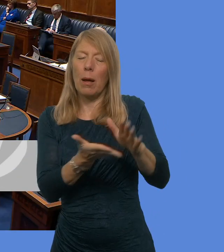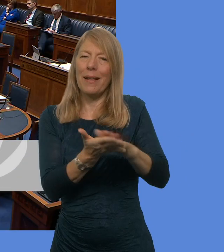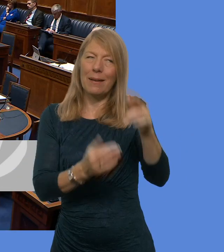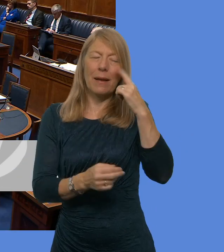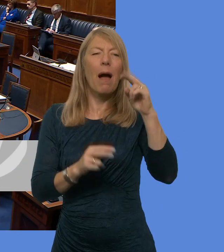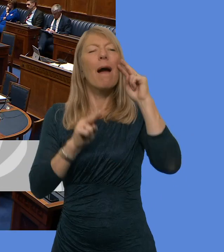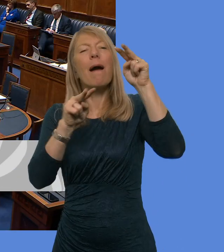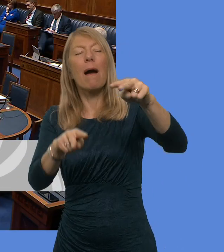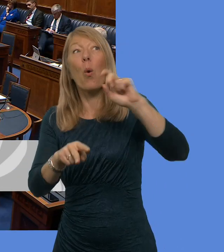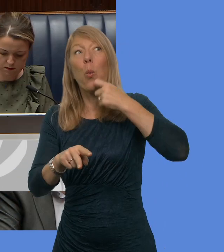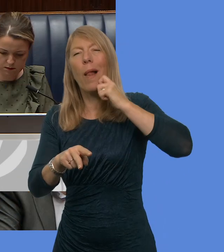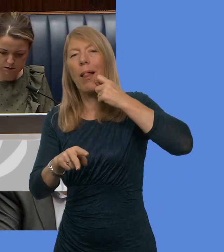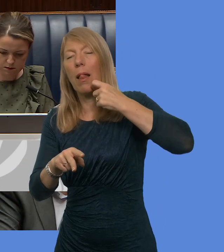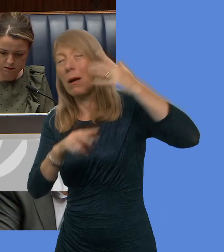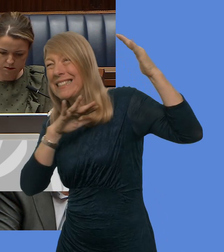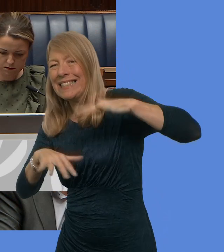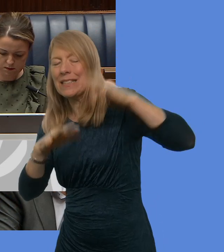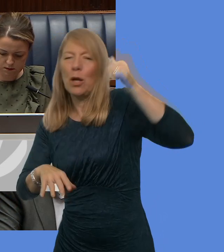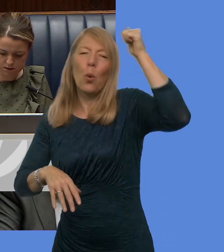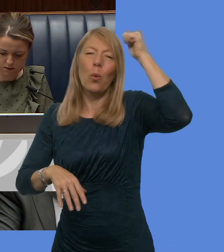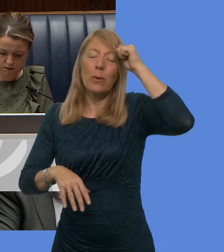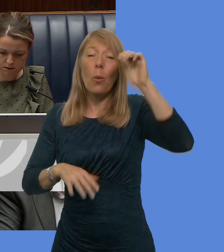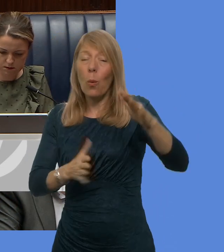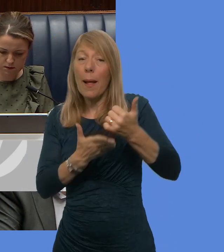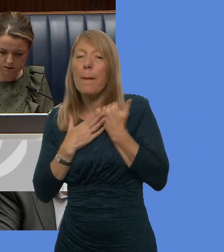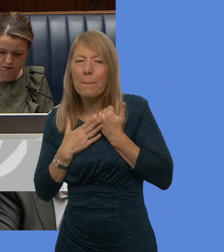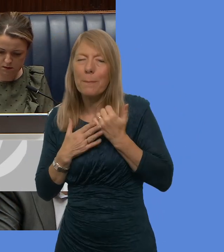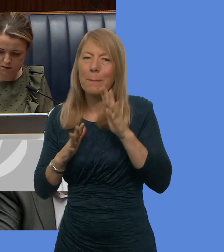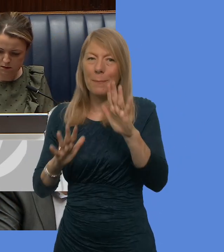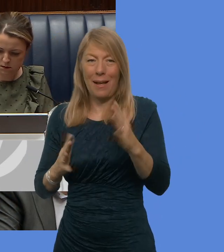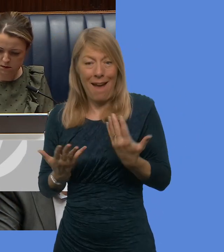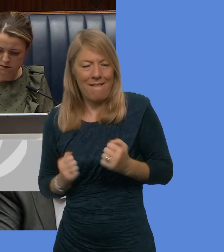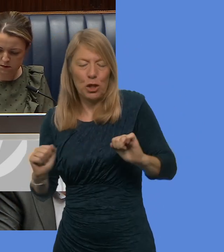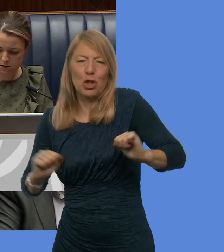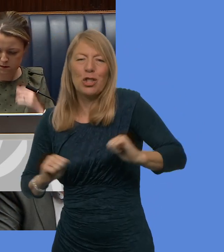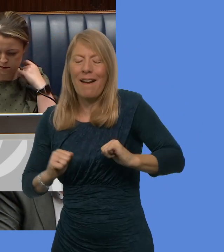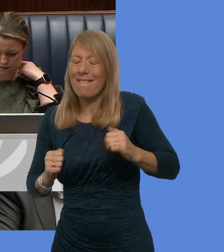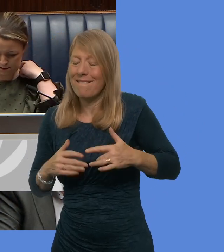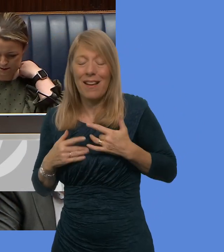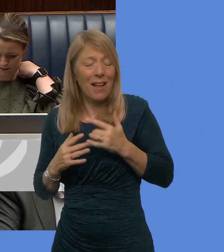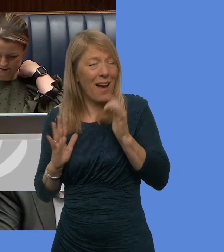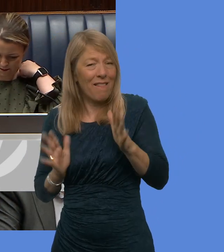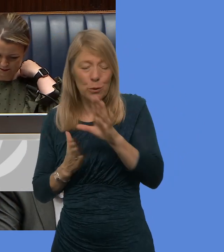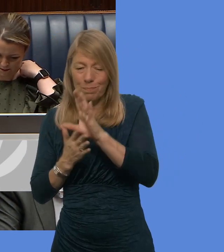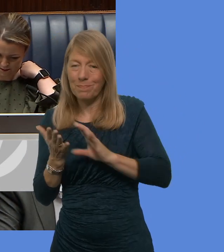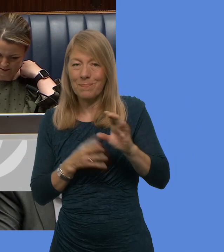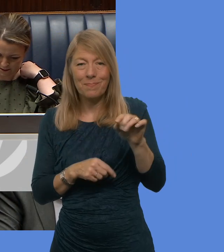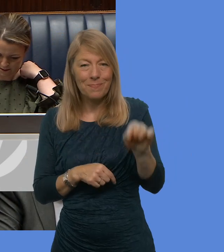I think in terms of our forward planning work programme, it's something that we are going to have to invest in to ensure that we have a